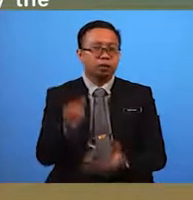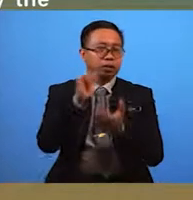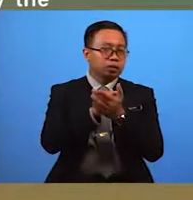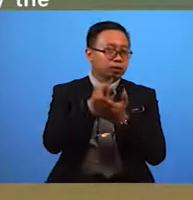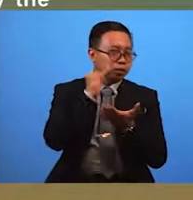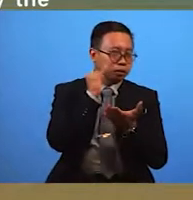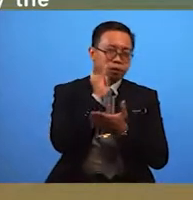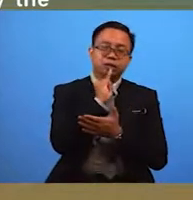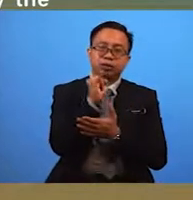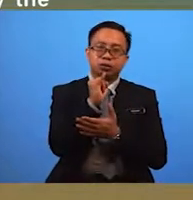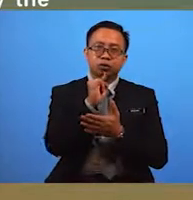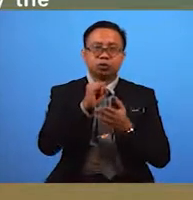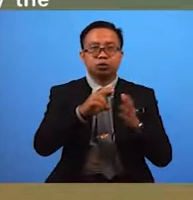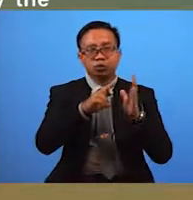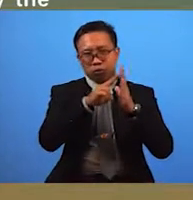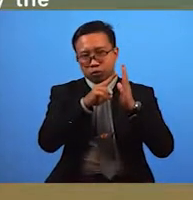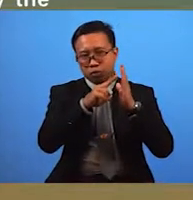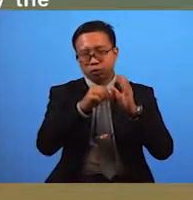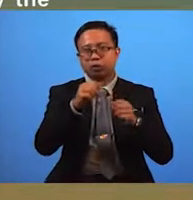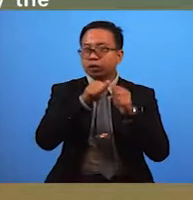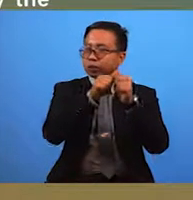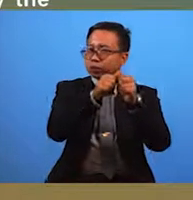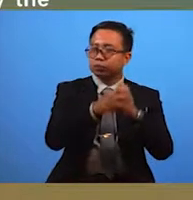This is another measure we should follow.